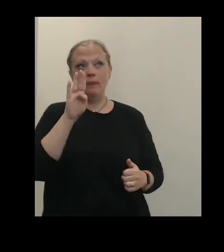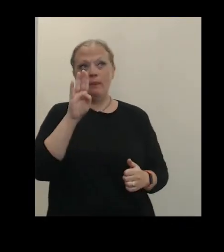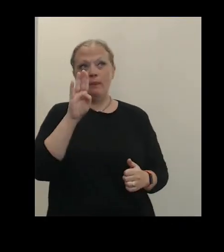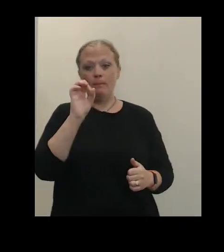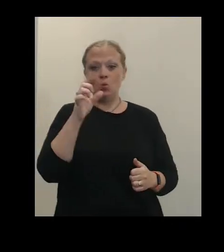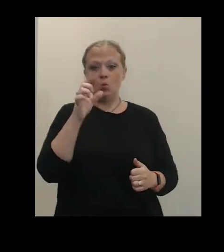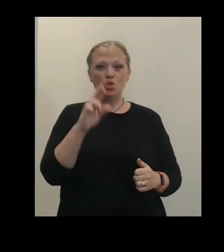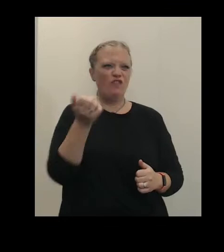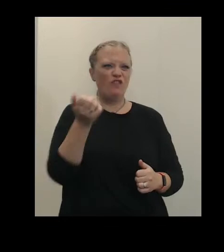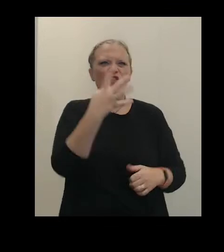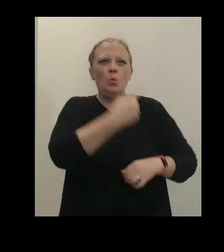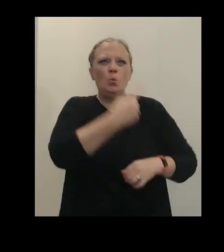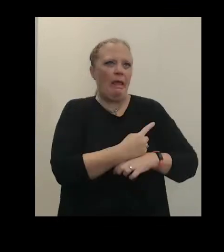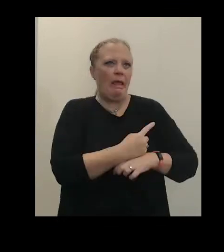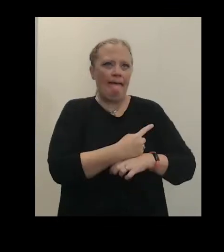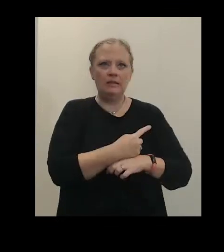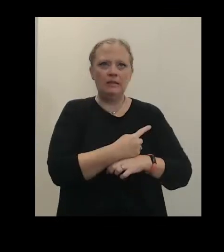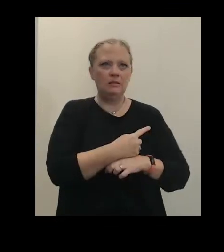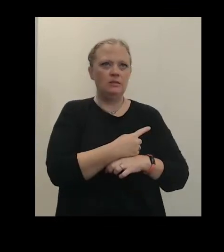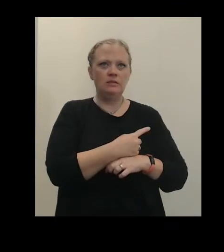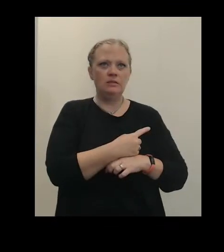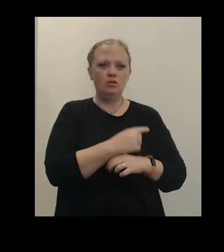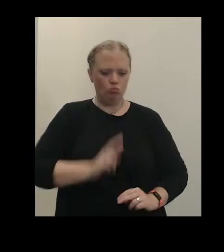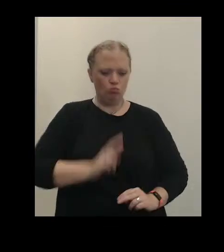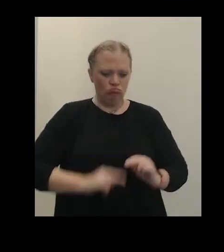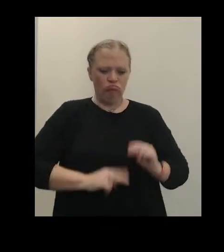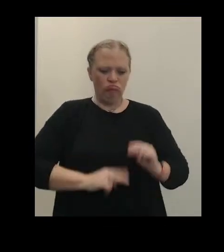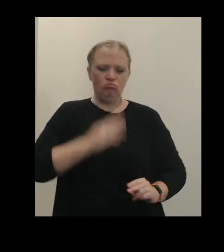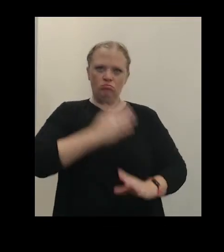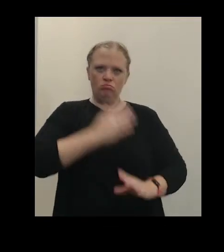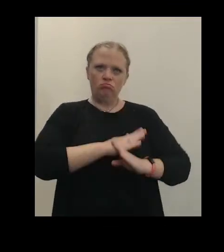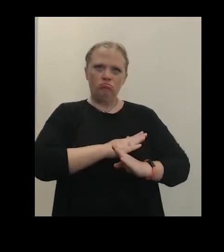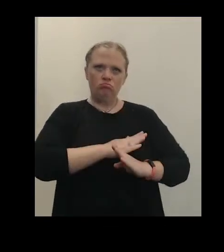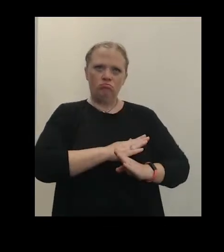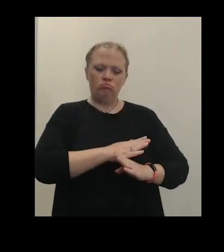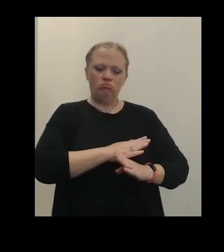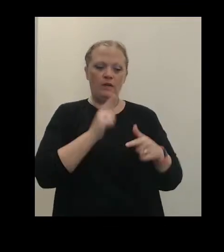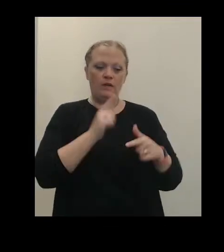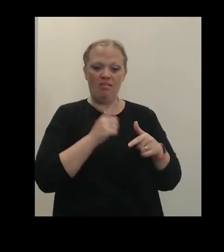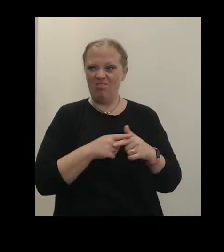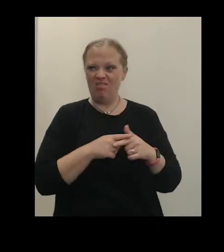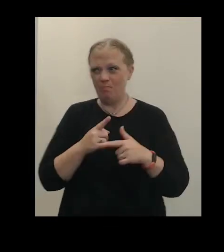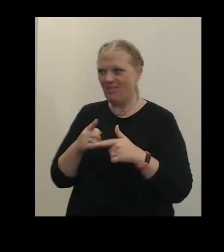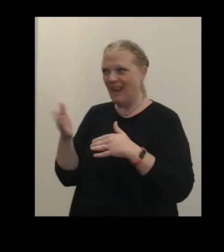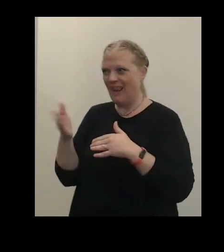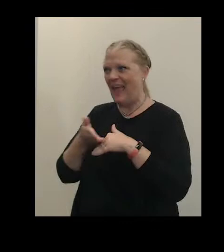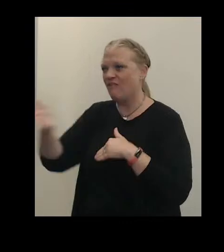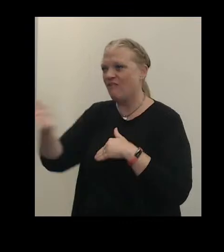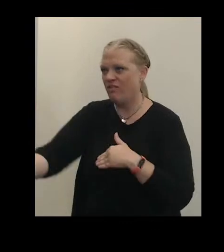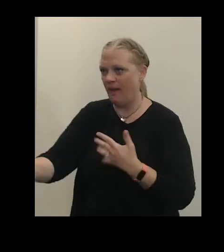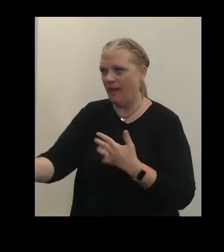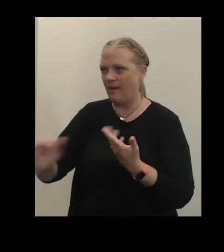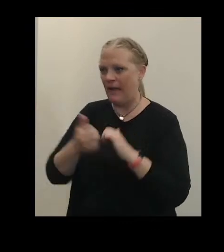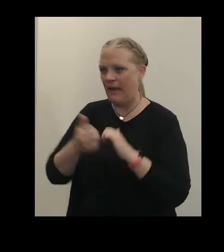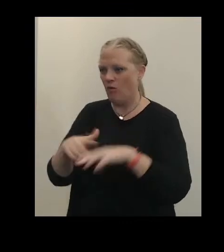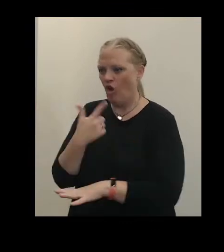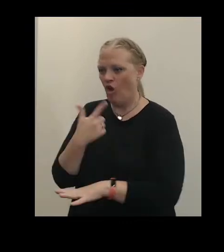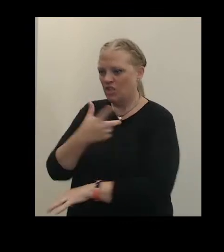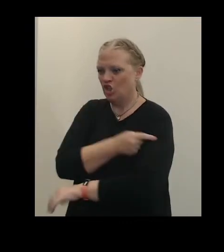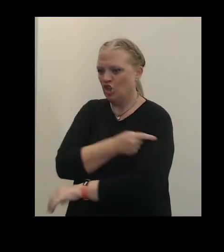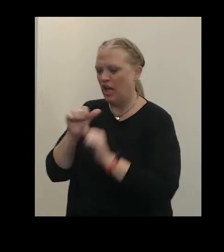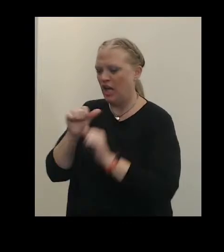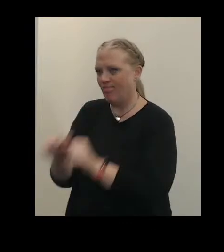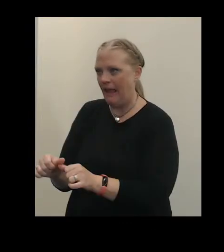just take a couple days to see good immune protection. But then how long can someone be protected before they have to get